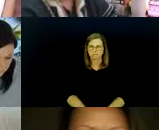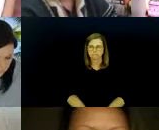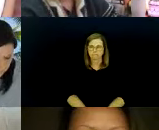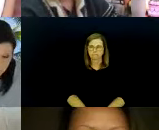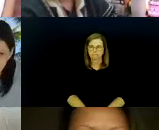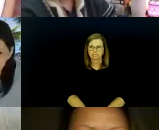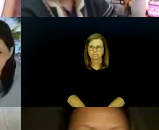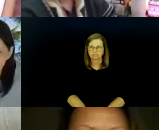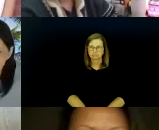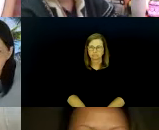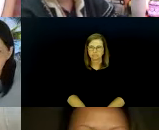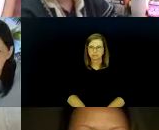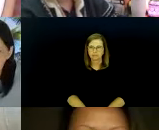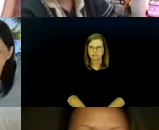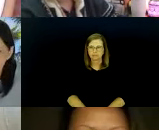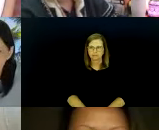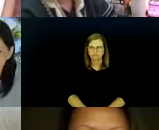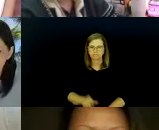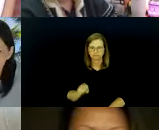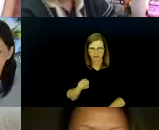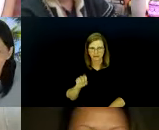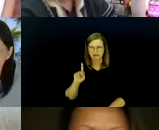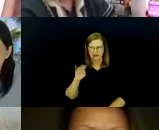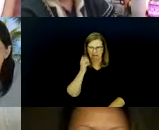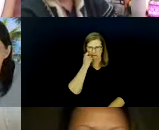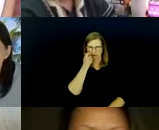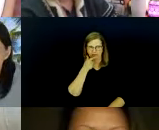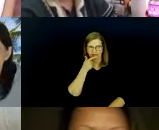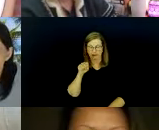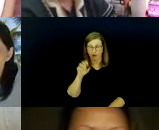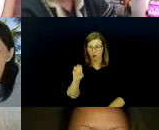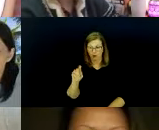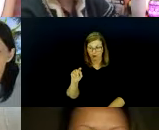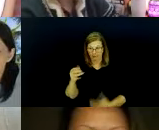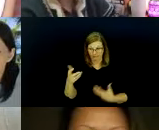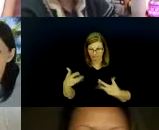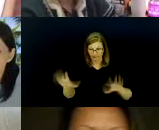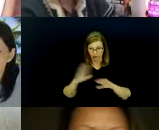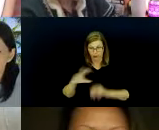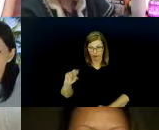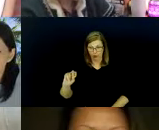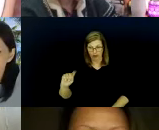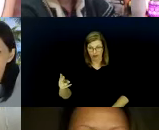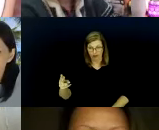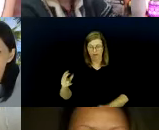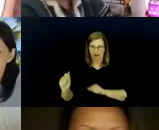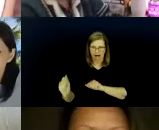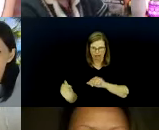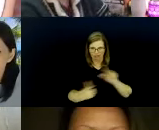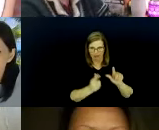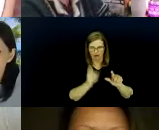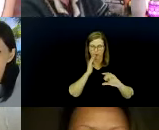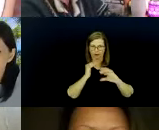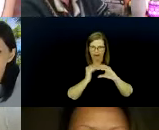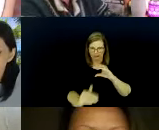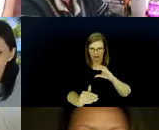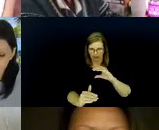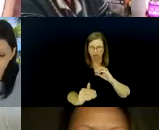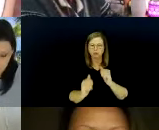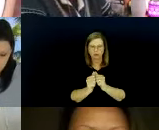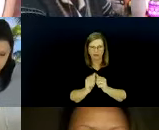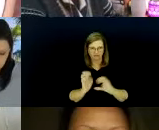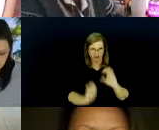Yeah, and that's what Kim just said. So when OTI ends on the 30th, everyone will receive an email with the evaluation,